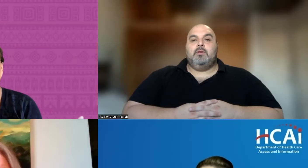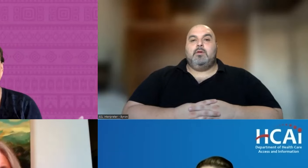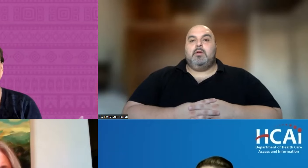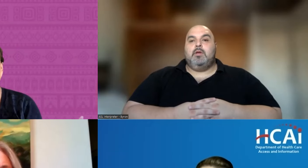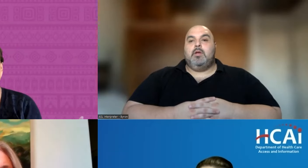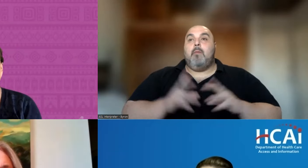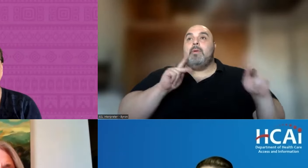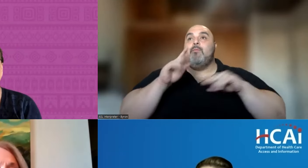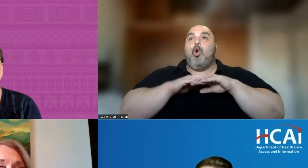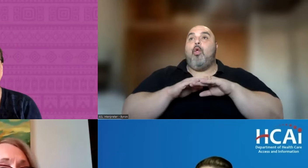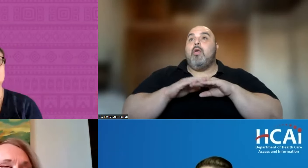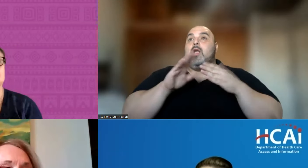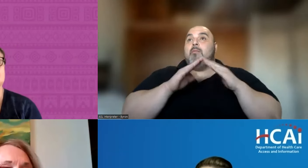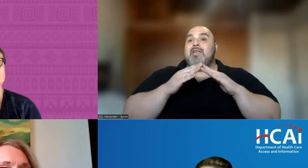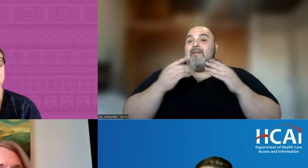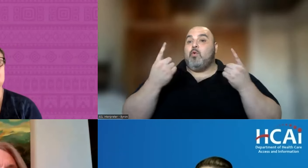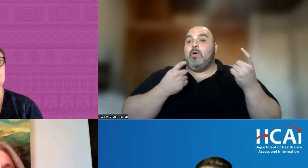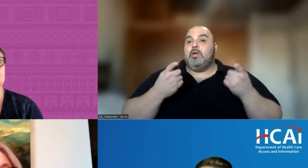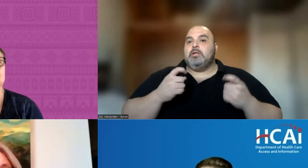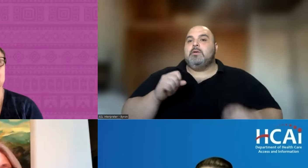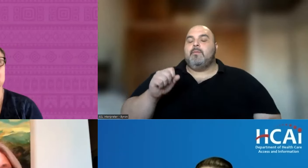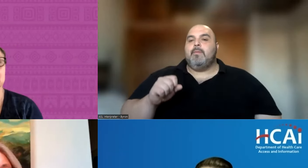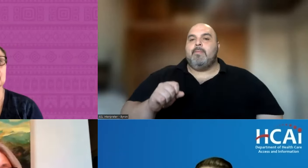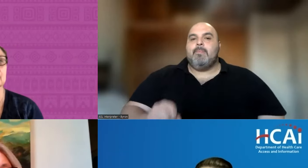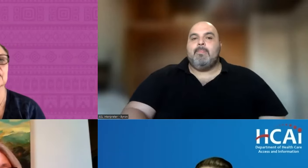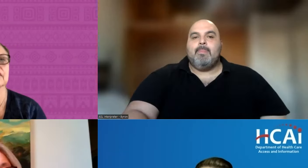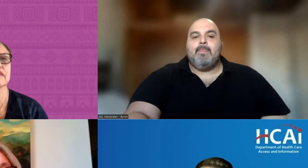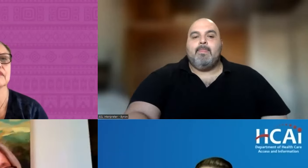questions? Yes, Andrea, please.